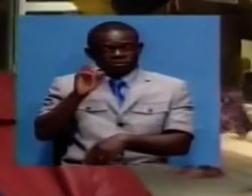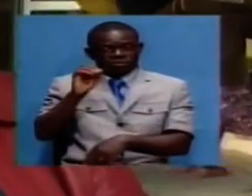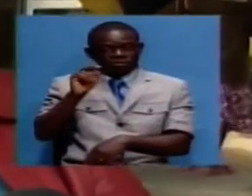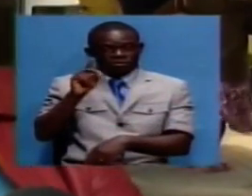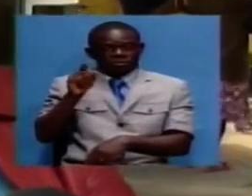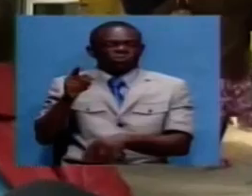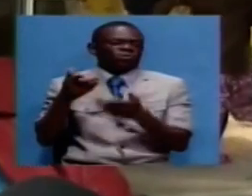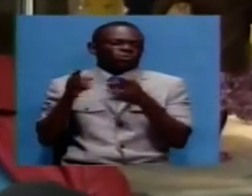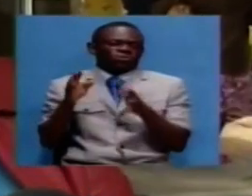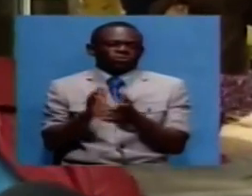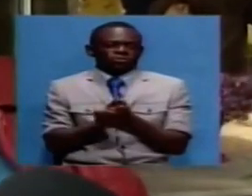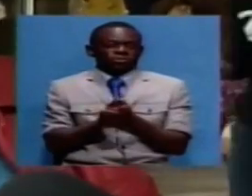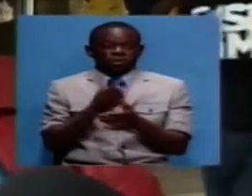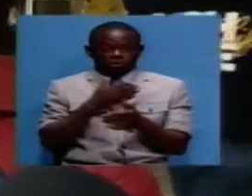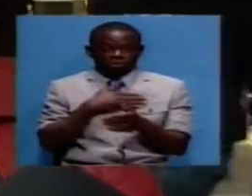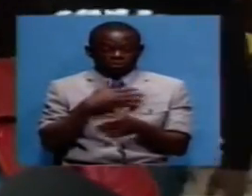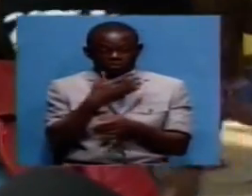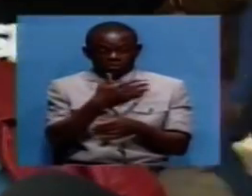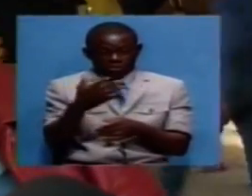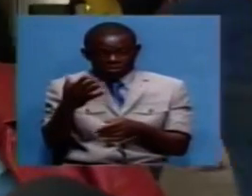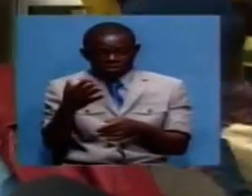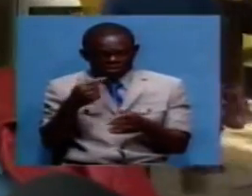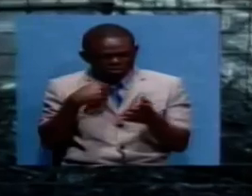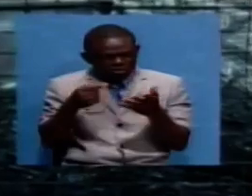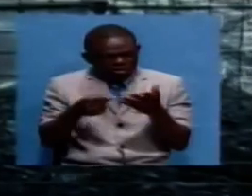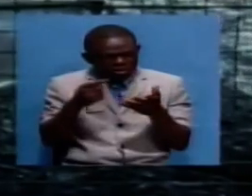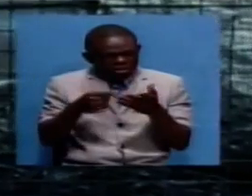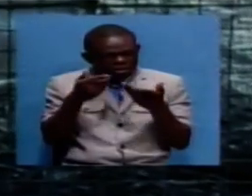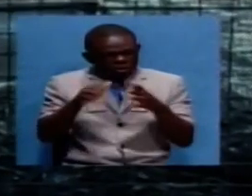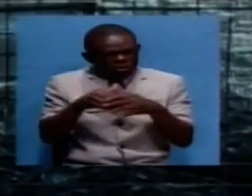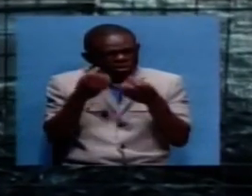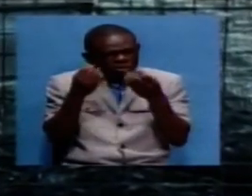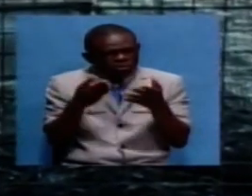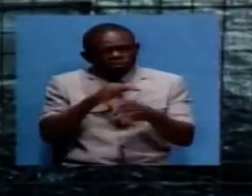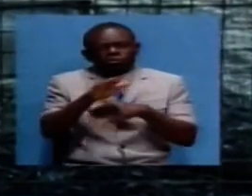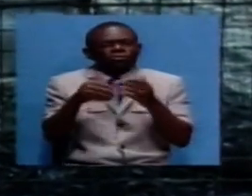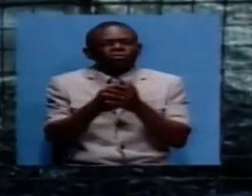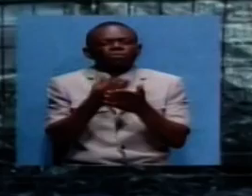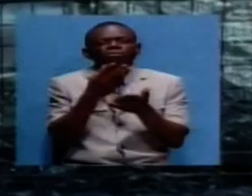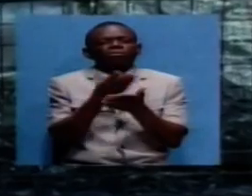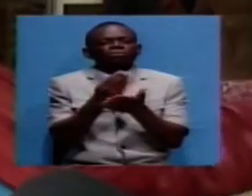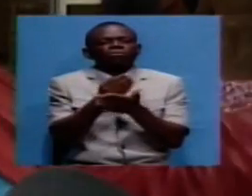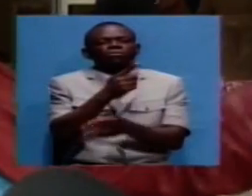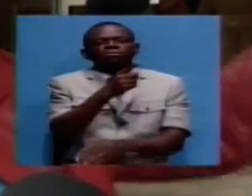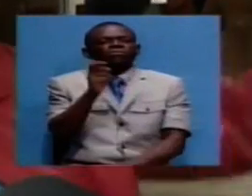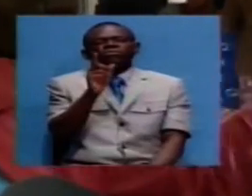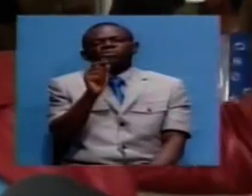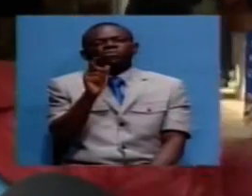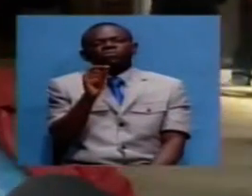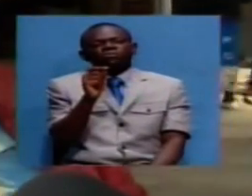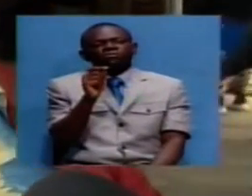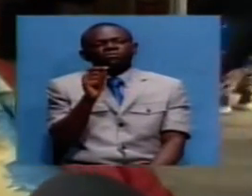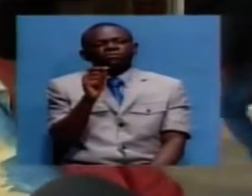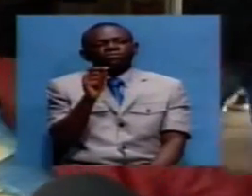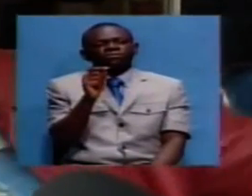worth 120. If I count stationary things without florist flowers, put to unbox charcoal outside